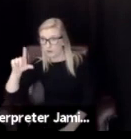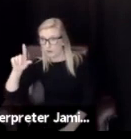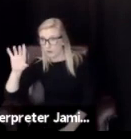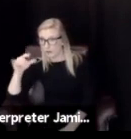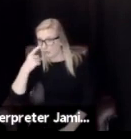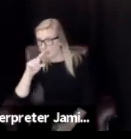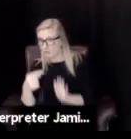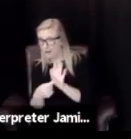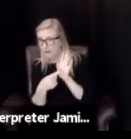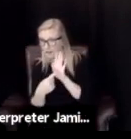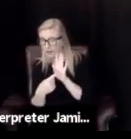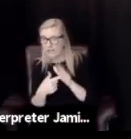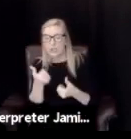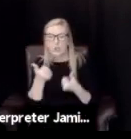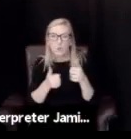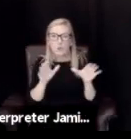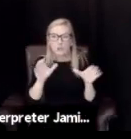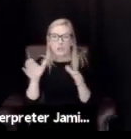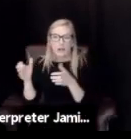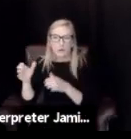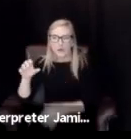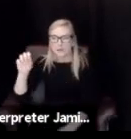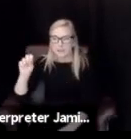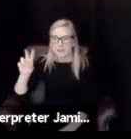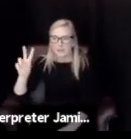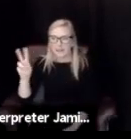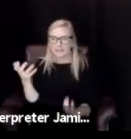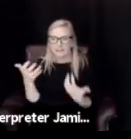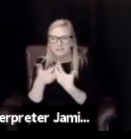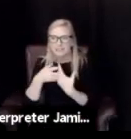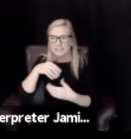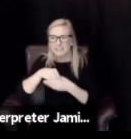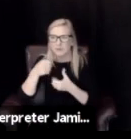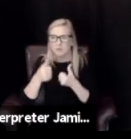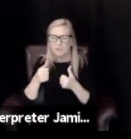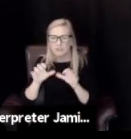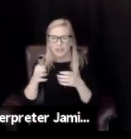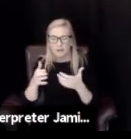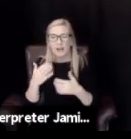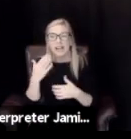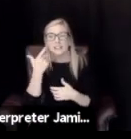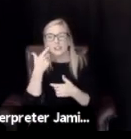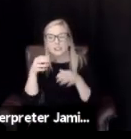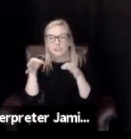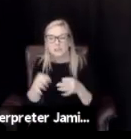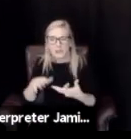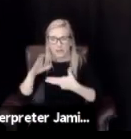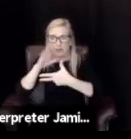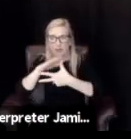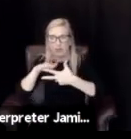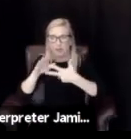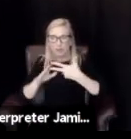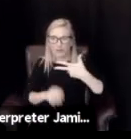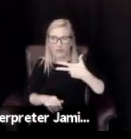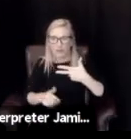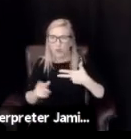In which category does sexual violence fit? As you look at the three categories that I just went through, where do you